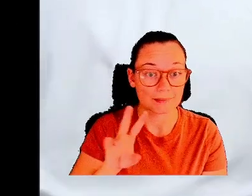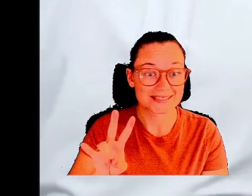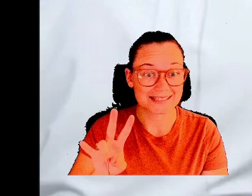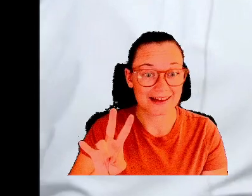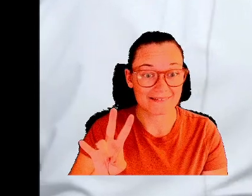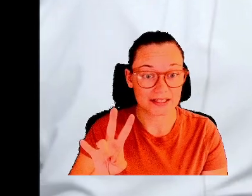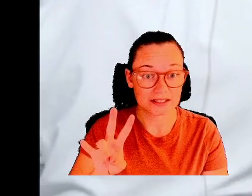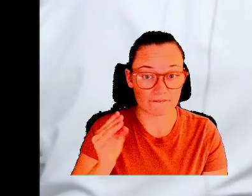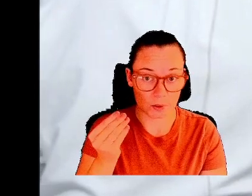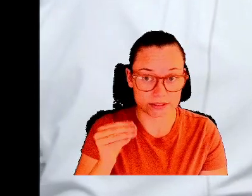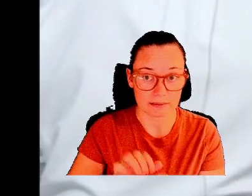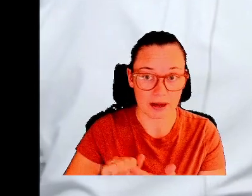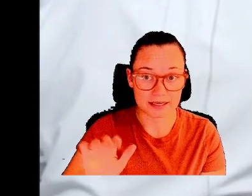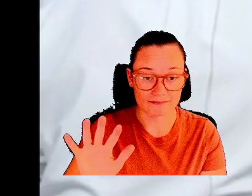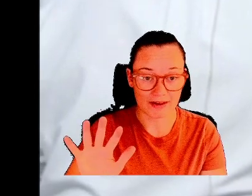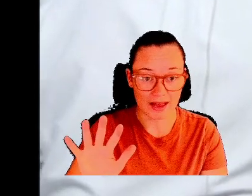9.